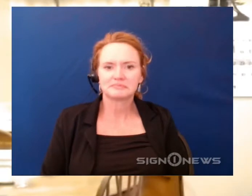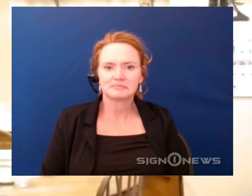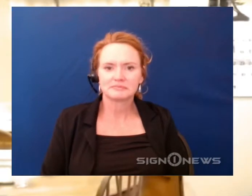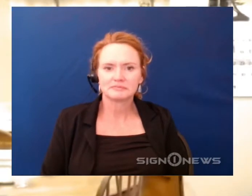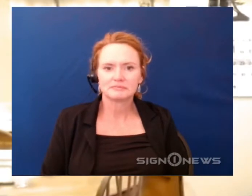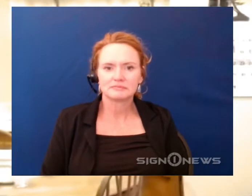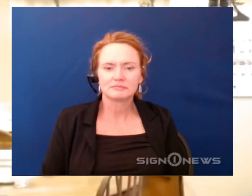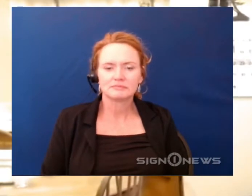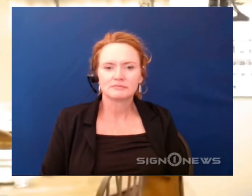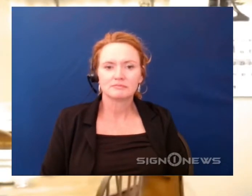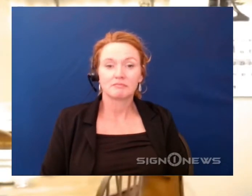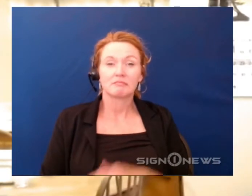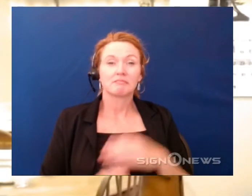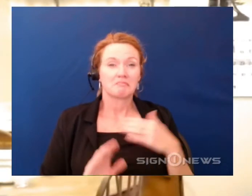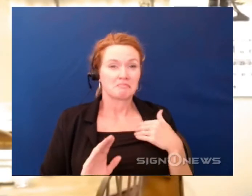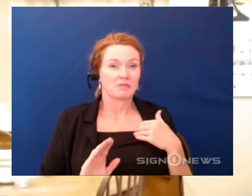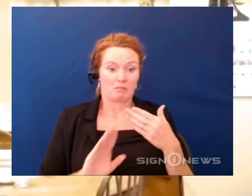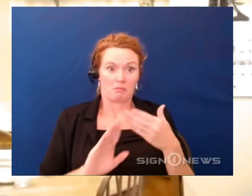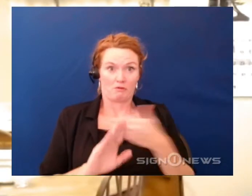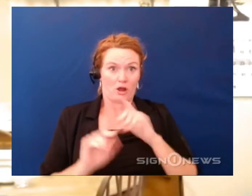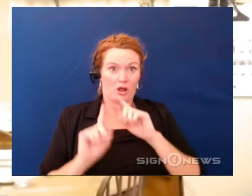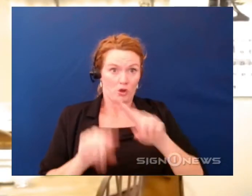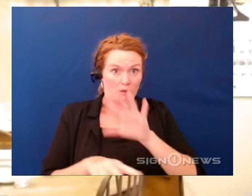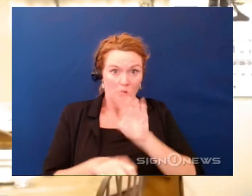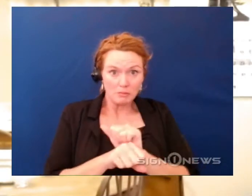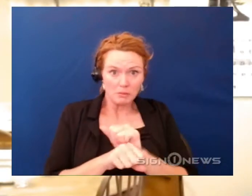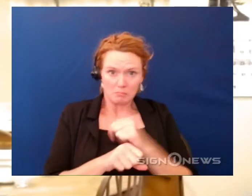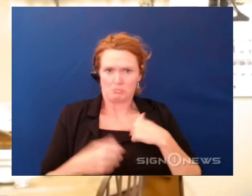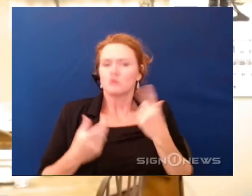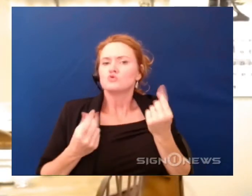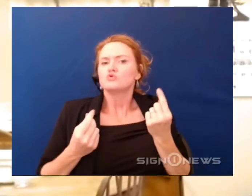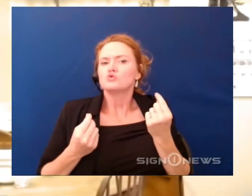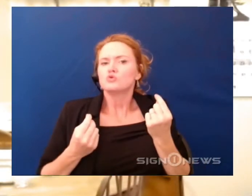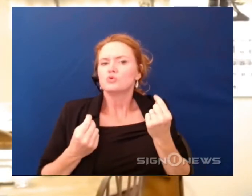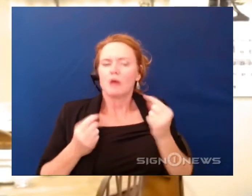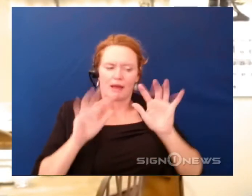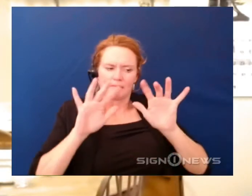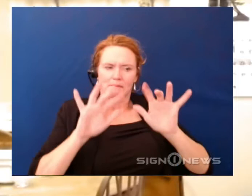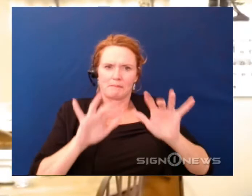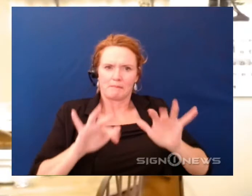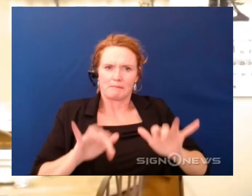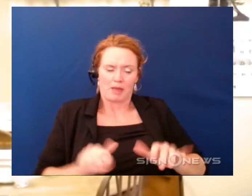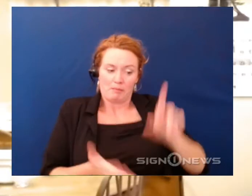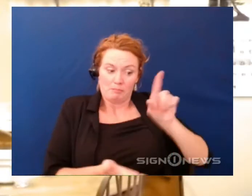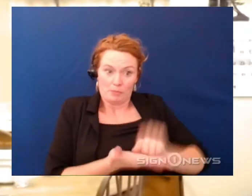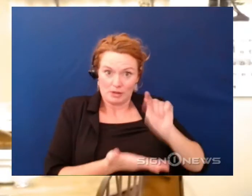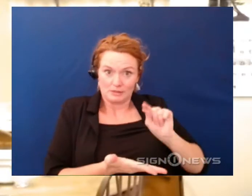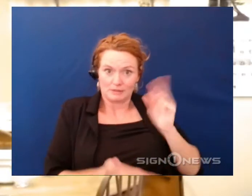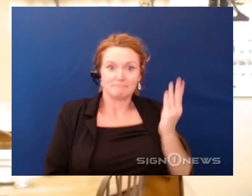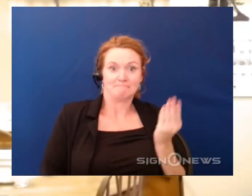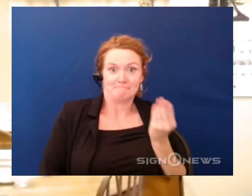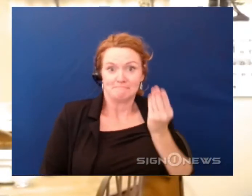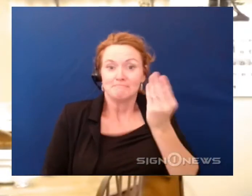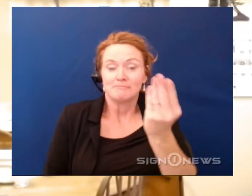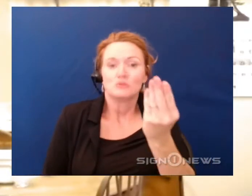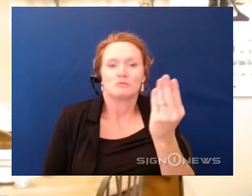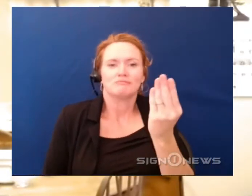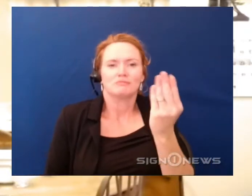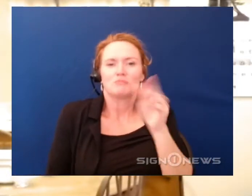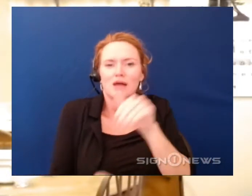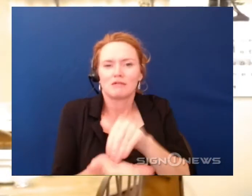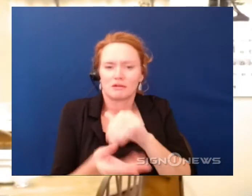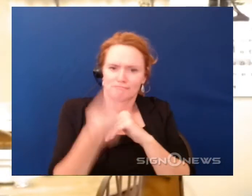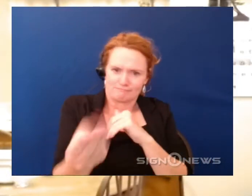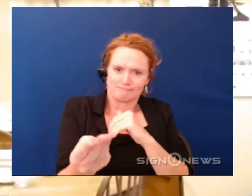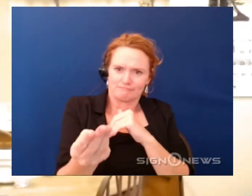Before I go to my appointment, I always type out what is bothering me and print it out and hand it to my doctors so that